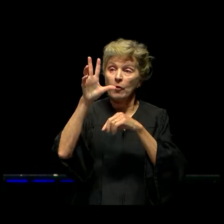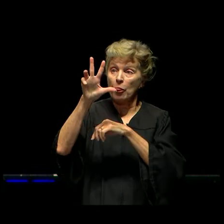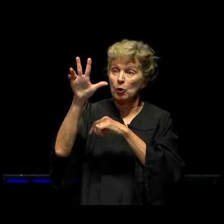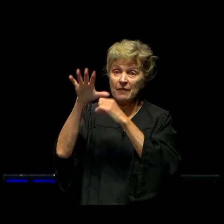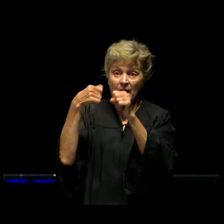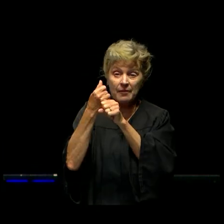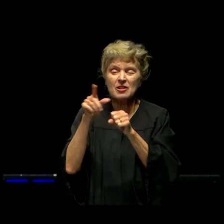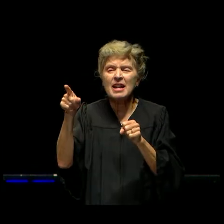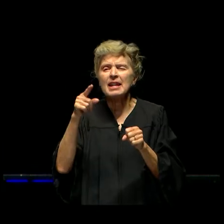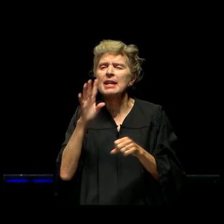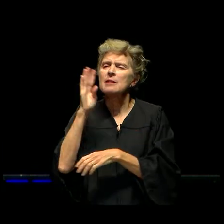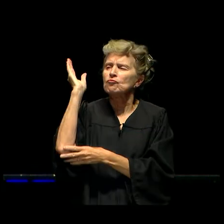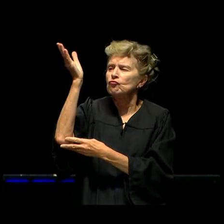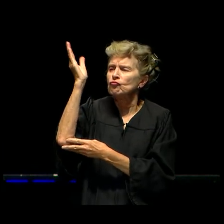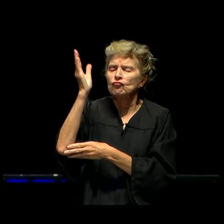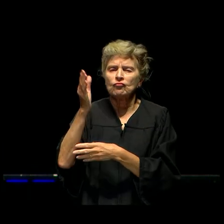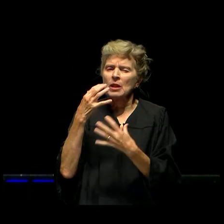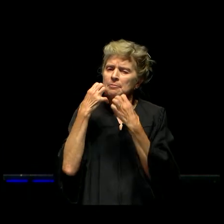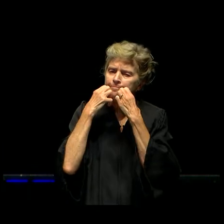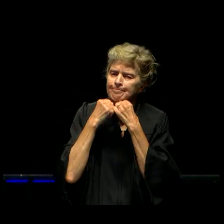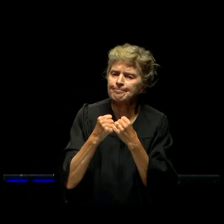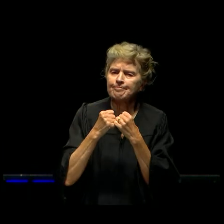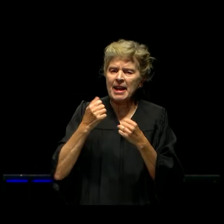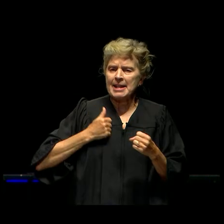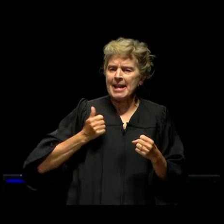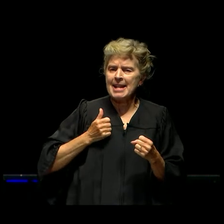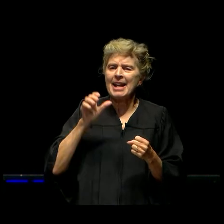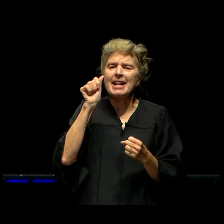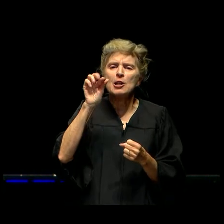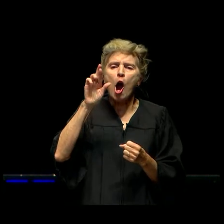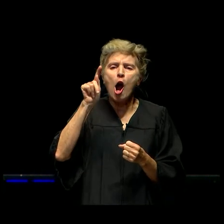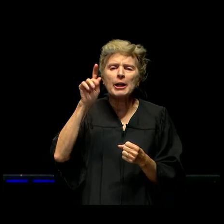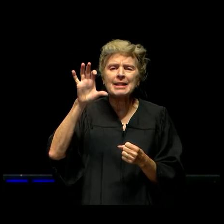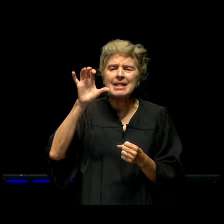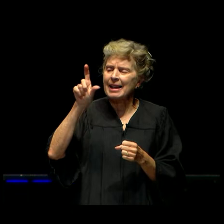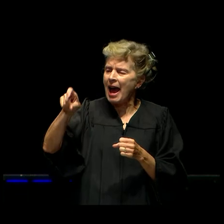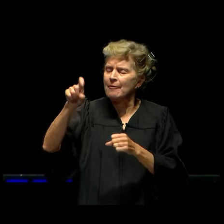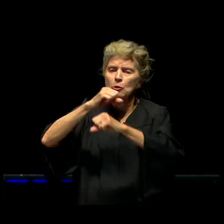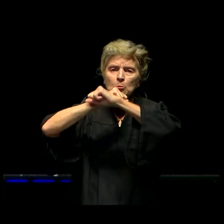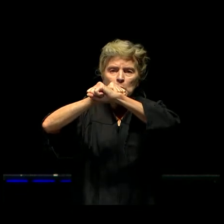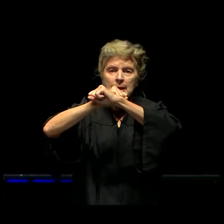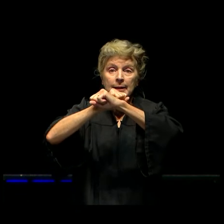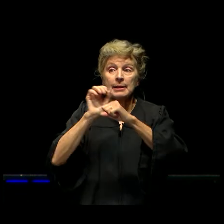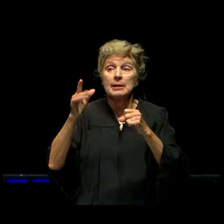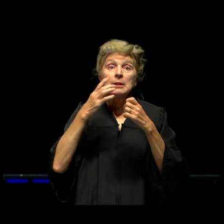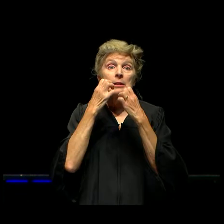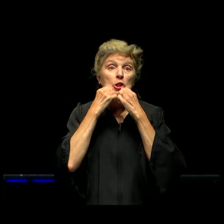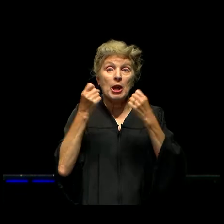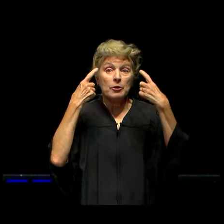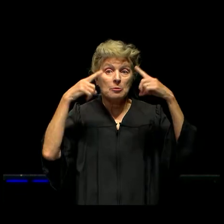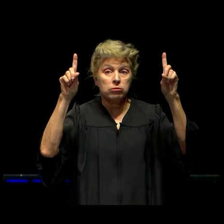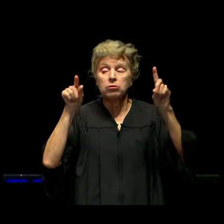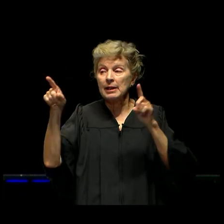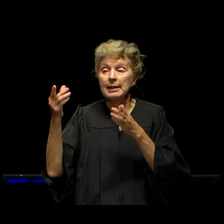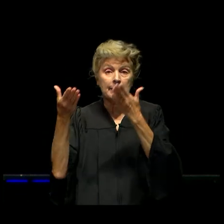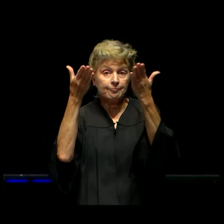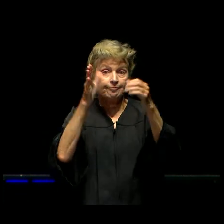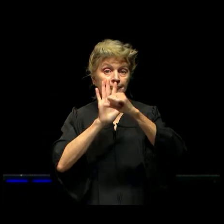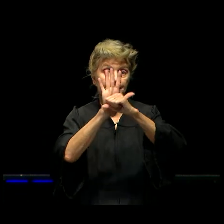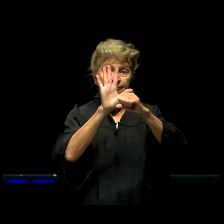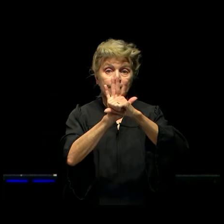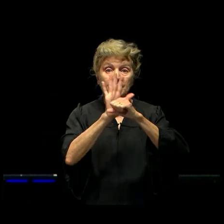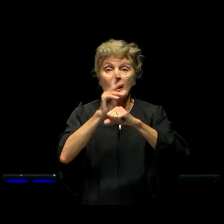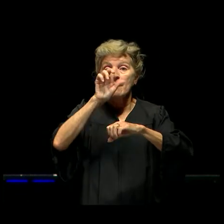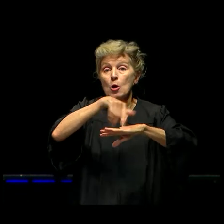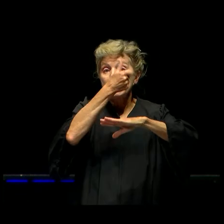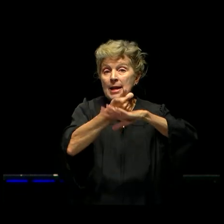the precious heritage of the Canadian Arctic and the need to protect it. One of his most cherished accomplishments was to propose and successfully lobby for the